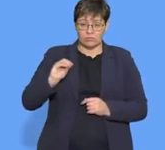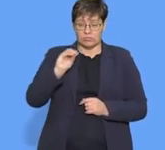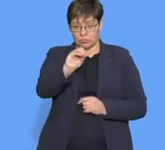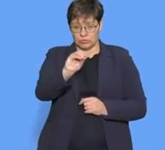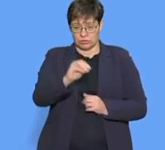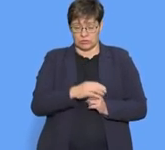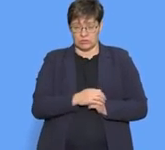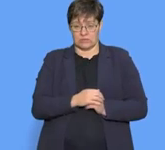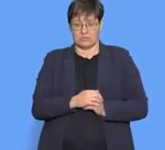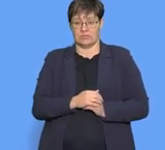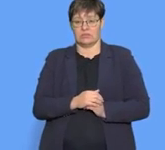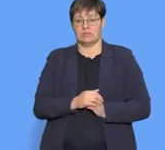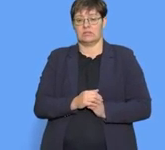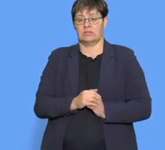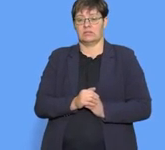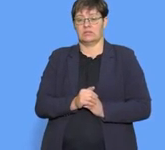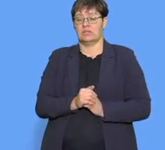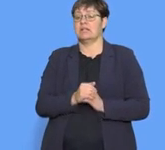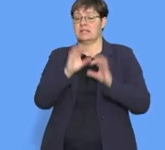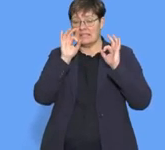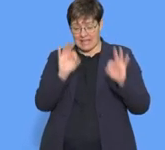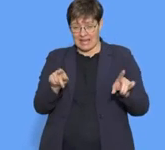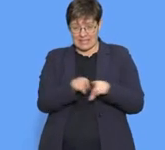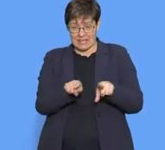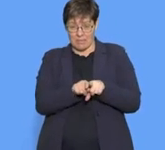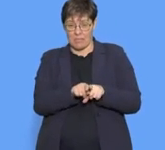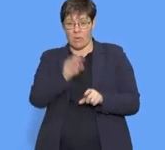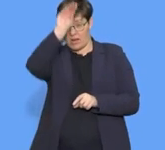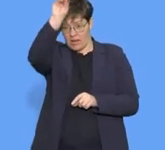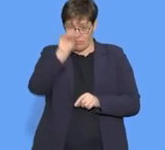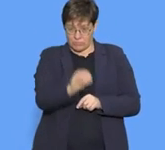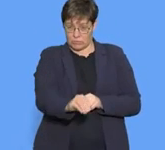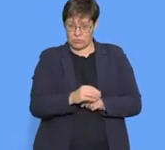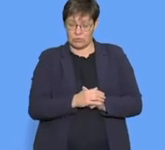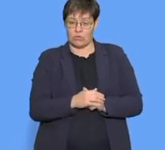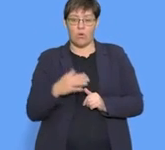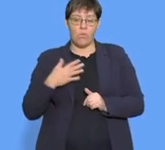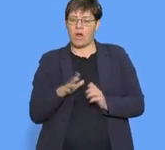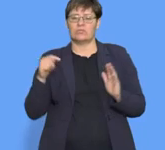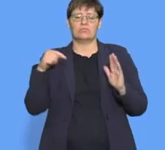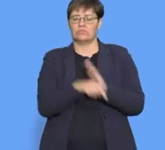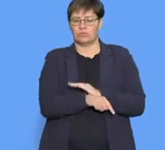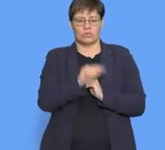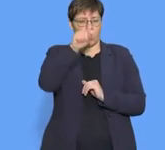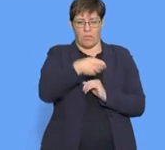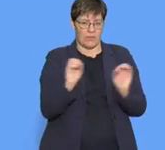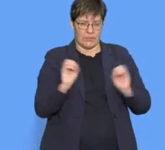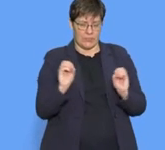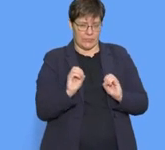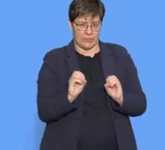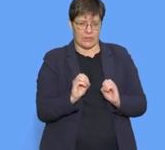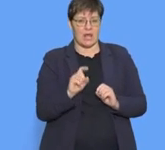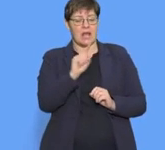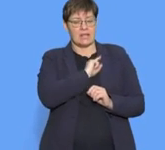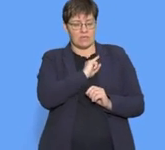to substitute it in here for ln. So we're going to take it exactly as it is because we want to be accurate. We don't want to lose any decimal